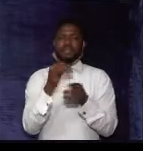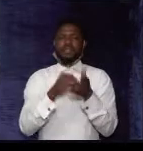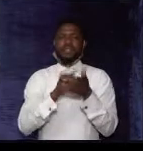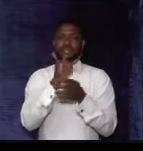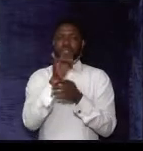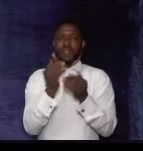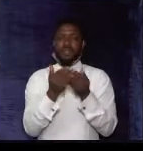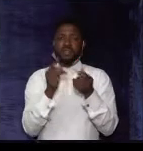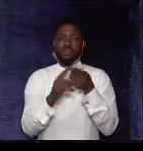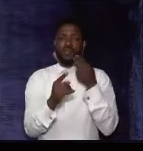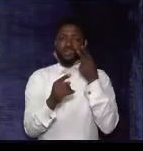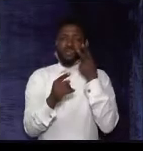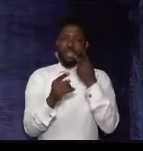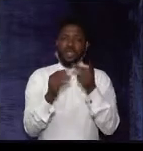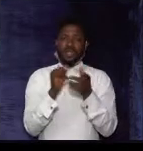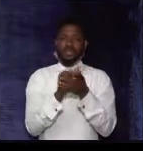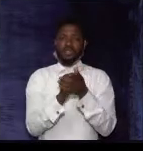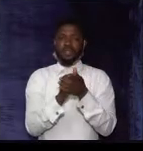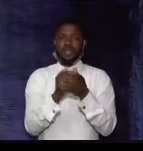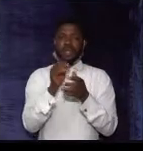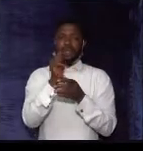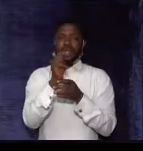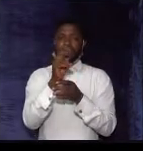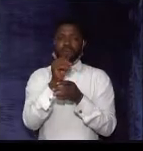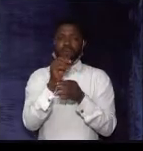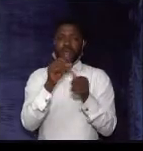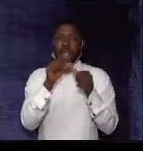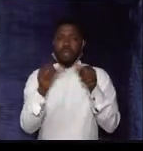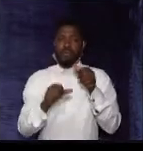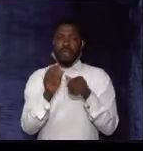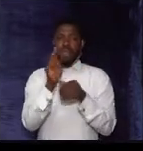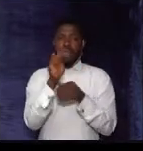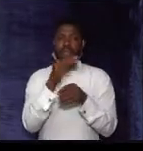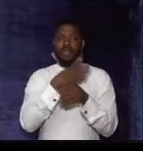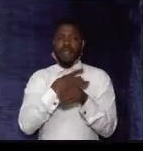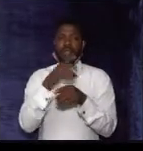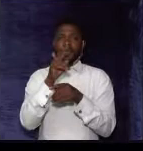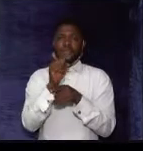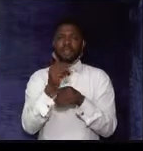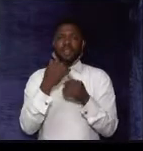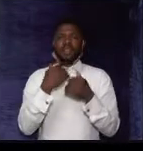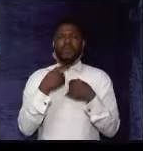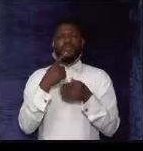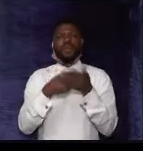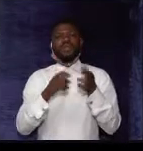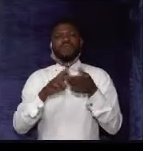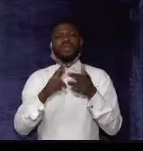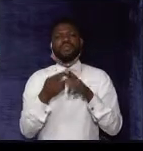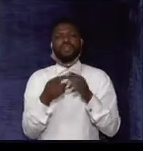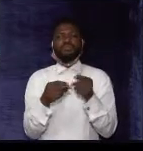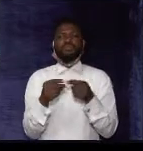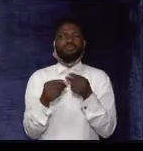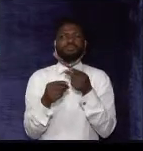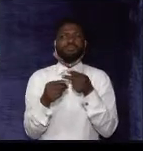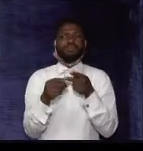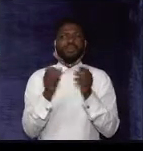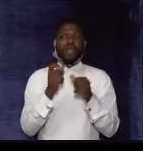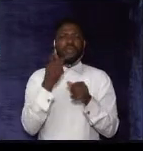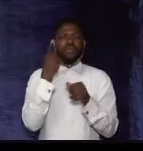N. And it is easy to see that angle M and angle N have what